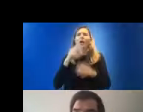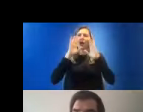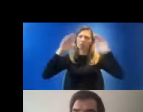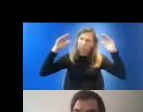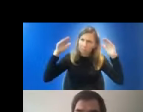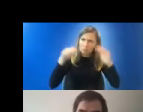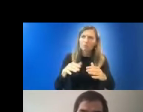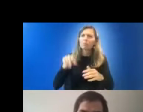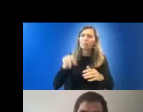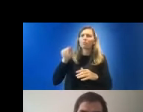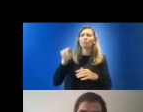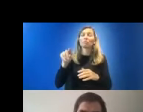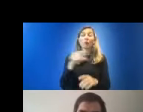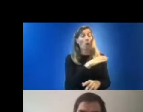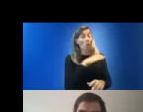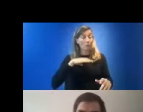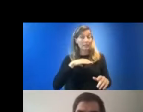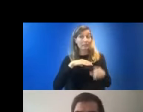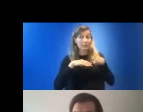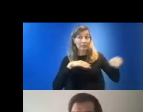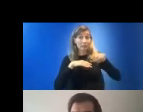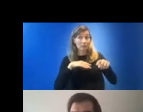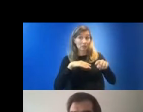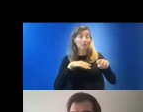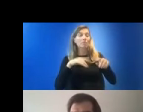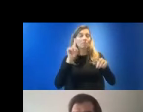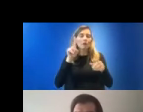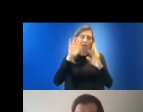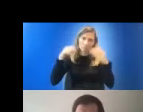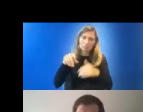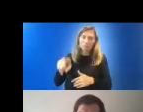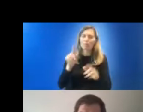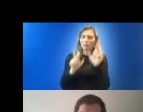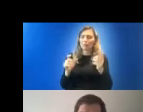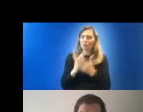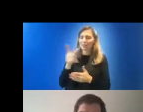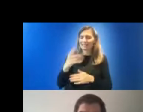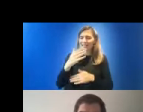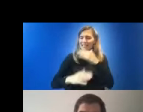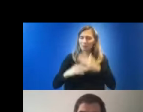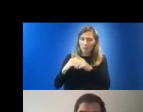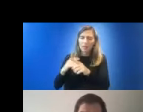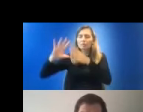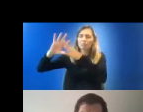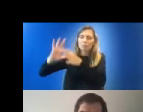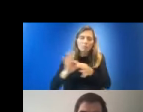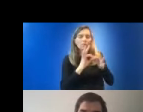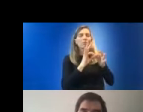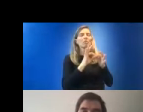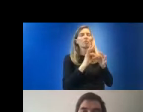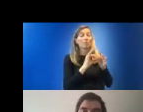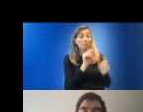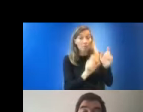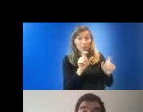other UN treaty bodies in terms of including issues connected to refugees with disabilities, asylum